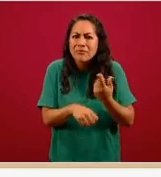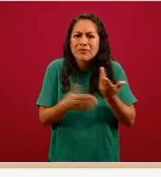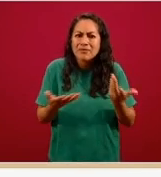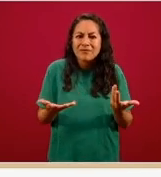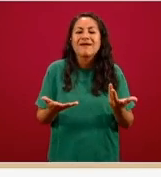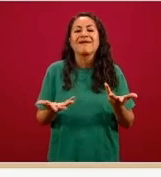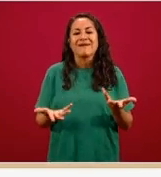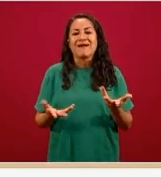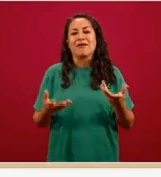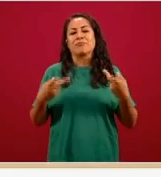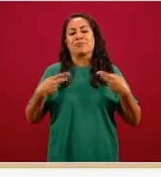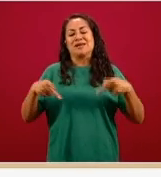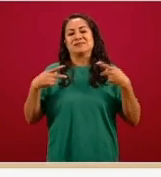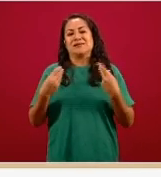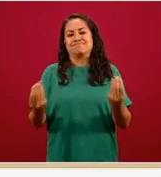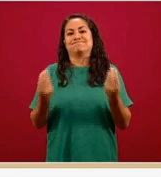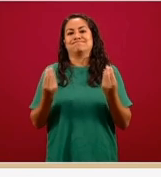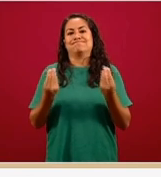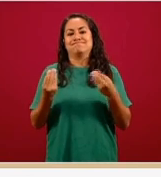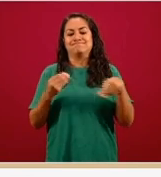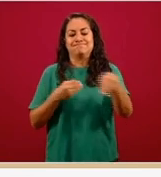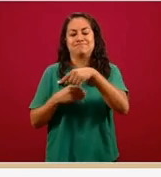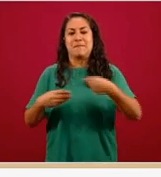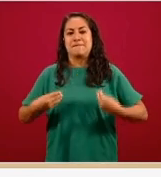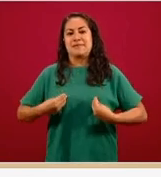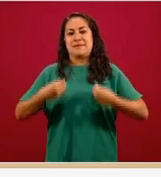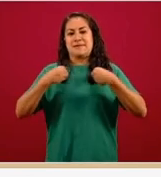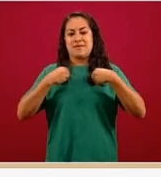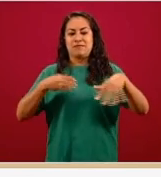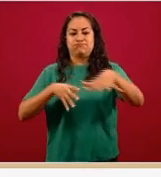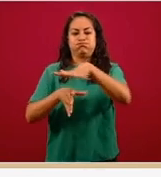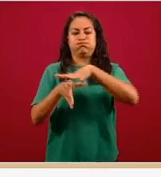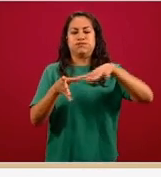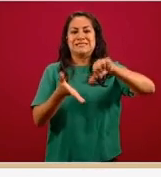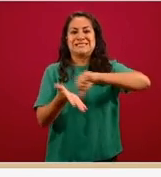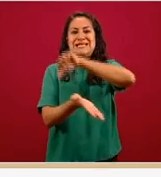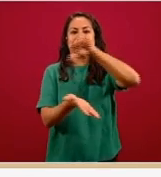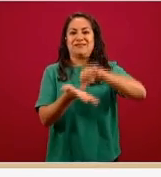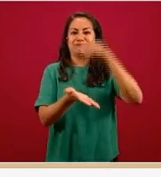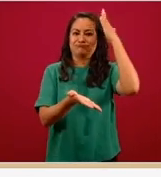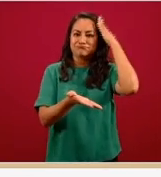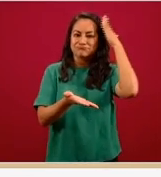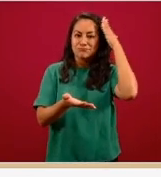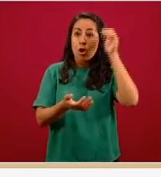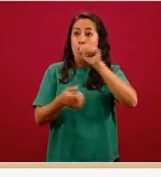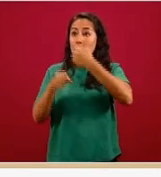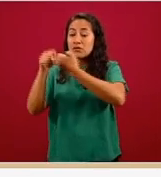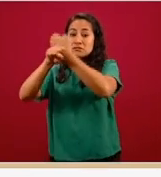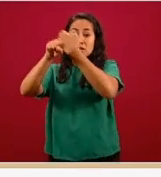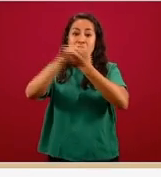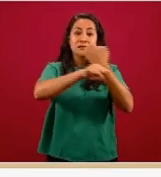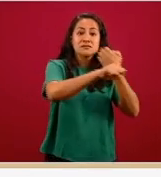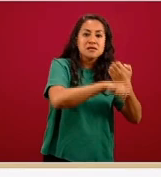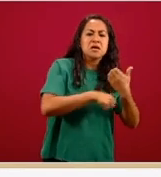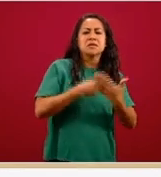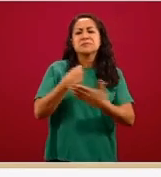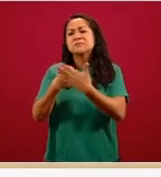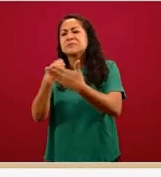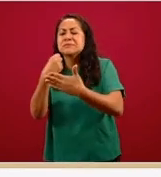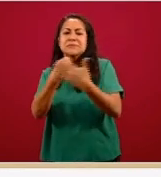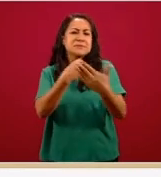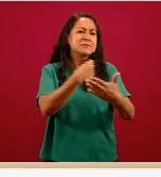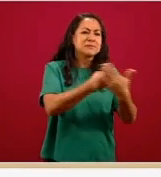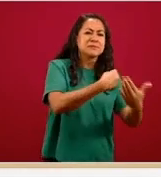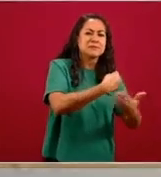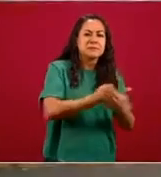Of course, this is related, the number of cases, of confirmed cases in each state is directly related to